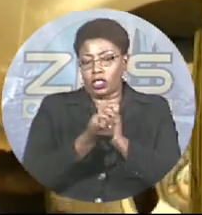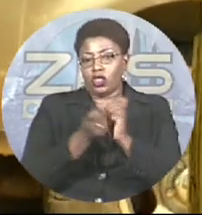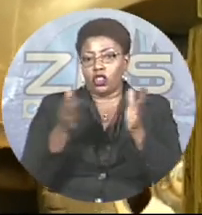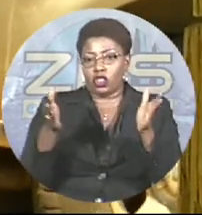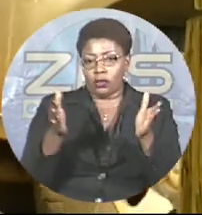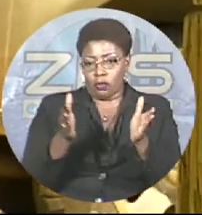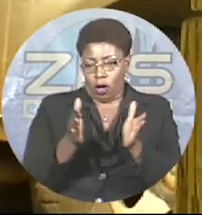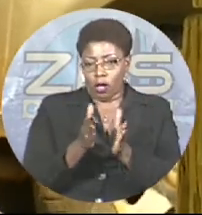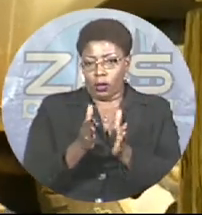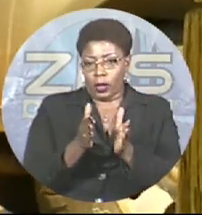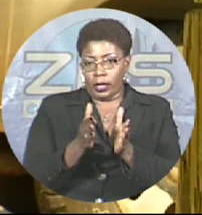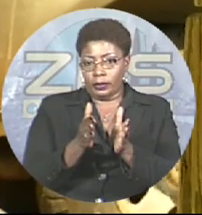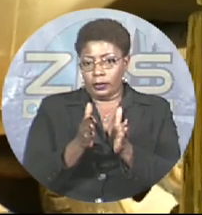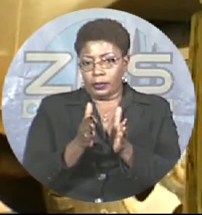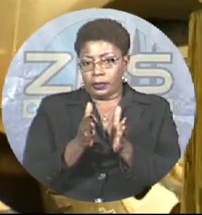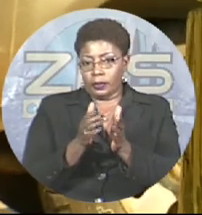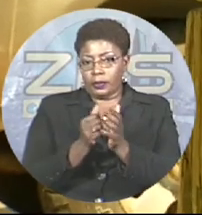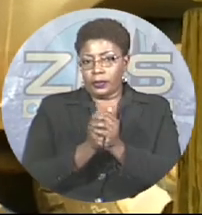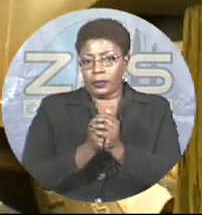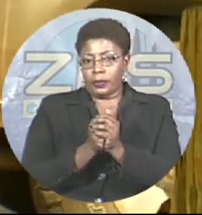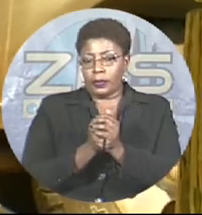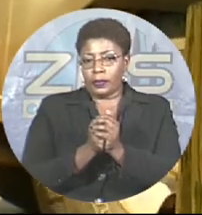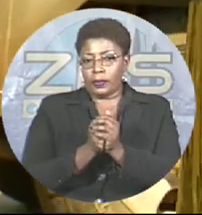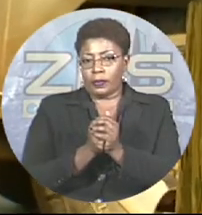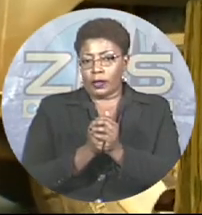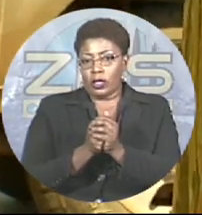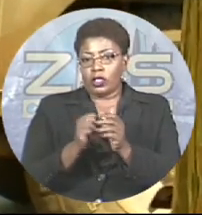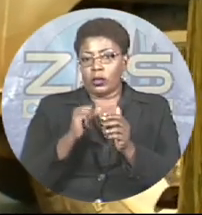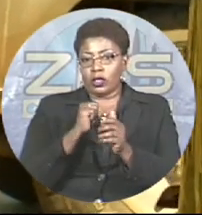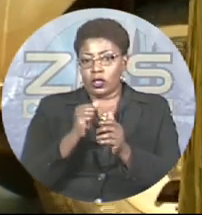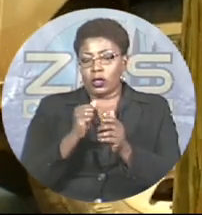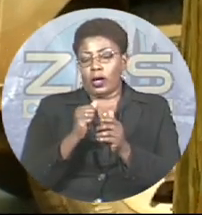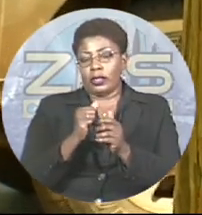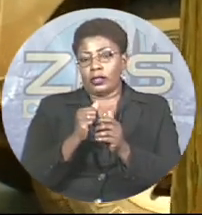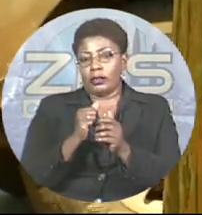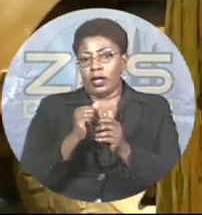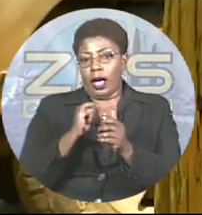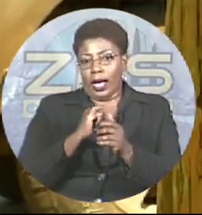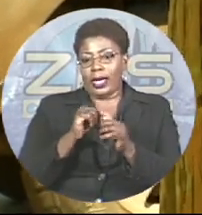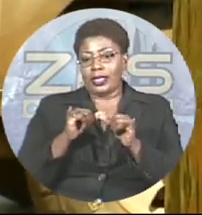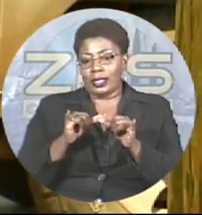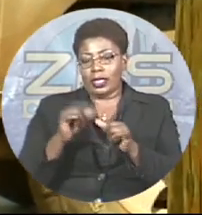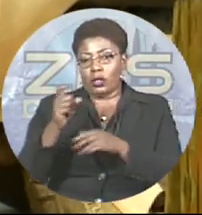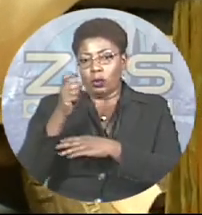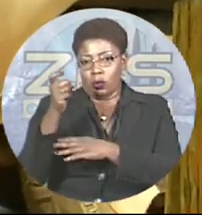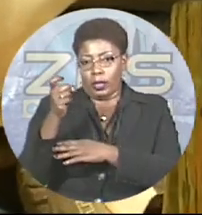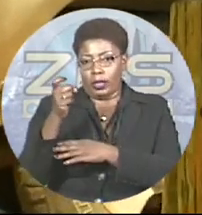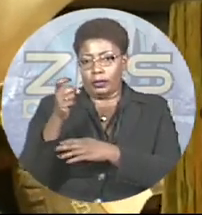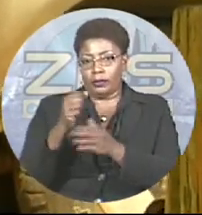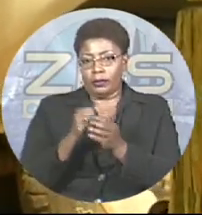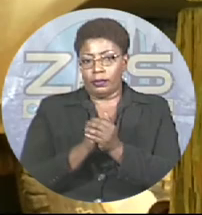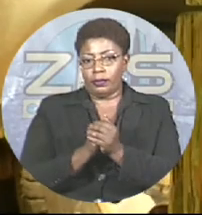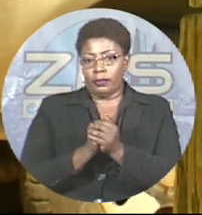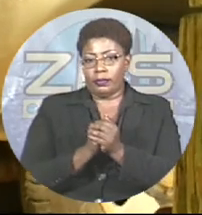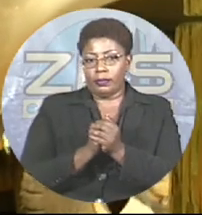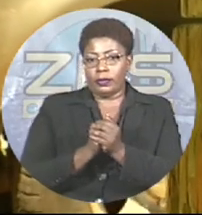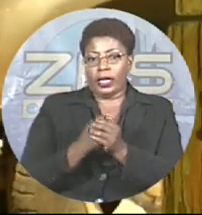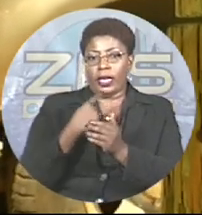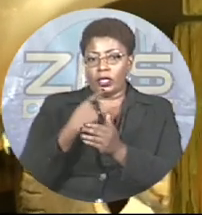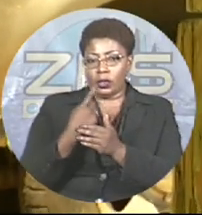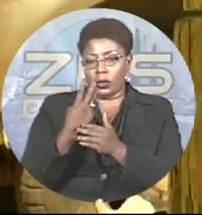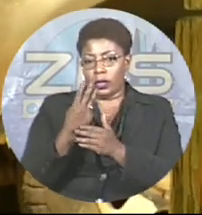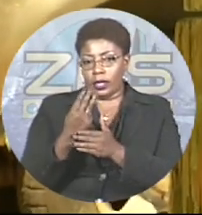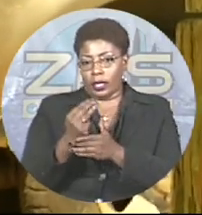didn't have to win that race. If I did get fifth, I would have still won overall, so it wasn't that important to win. But I still win anyhow. I thought one or two of them might have beat me,